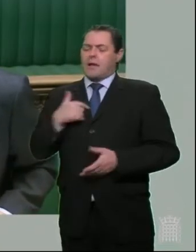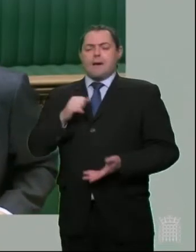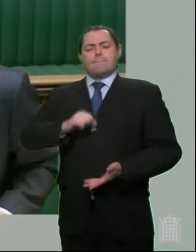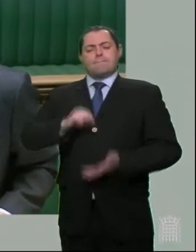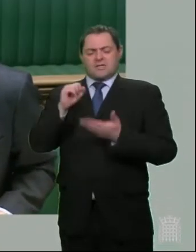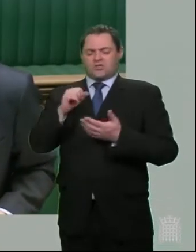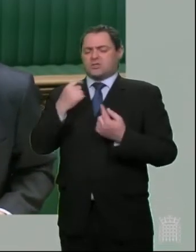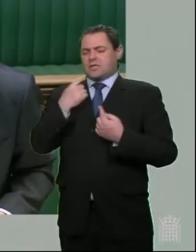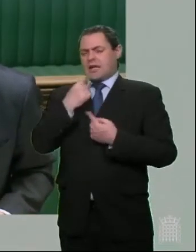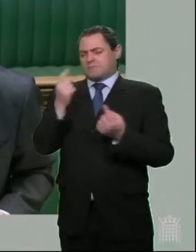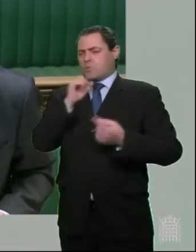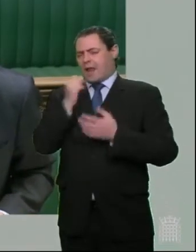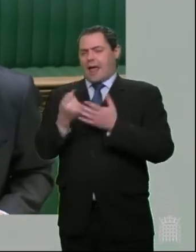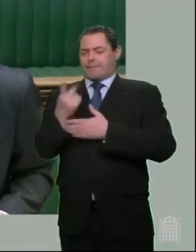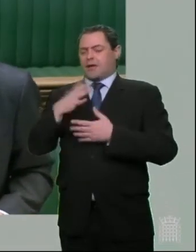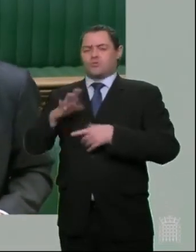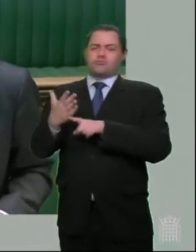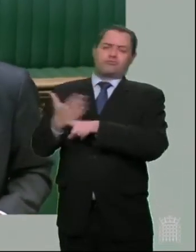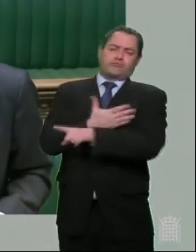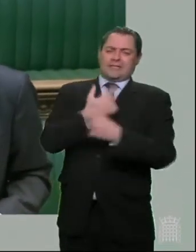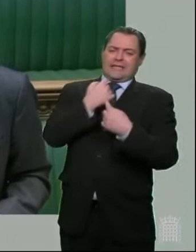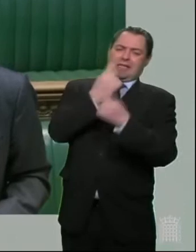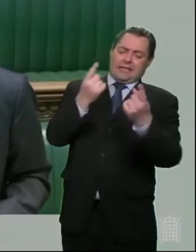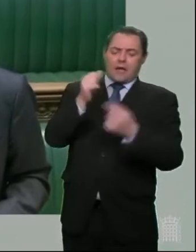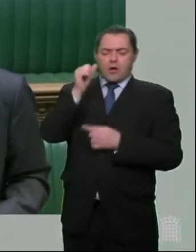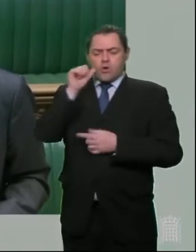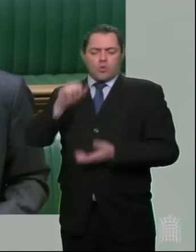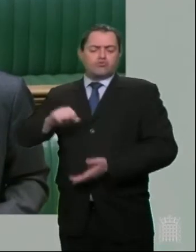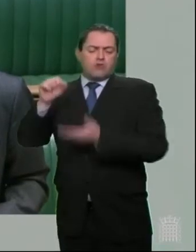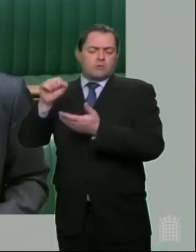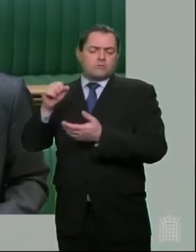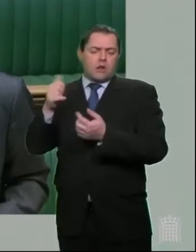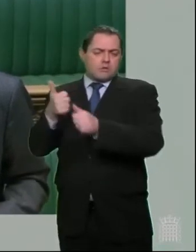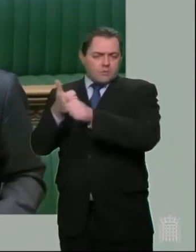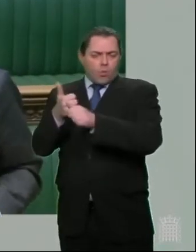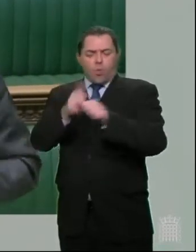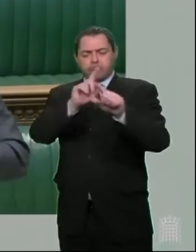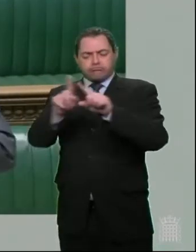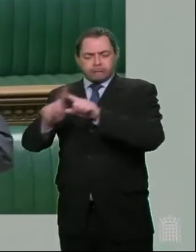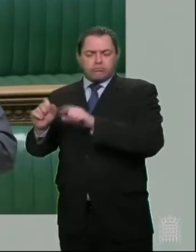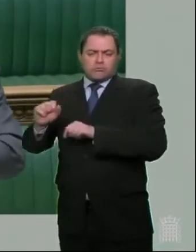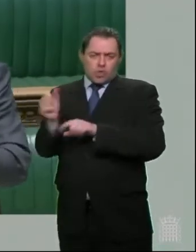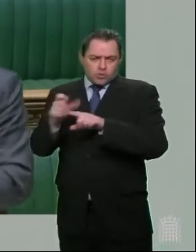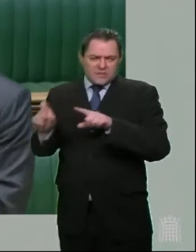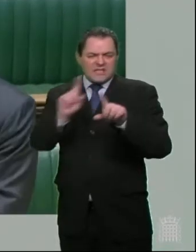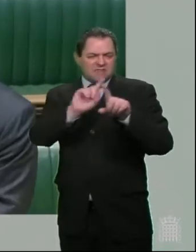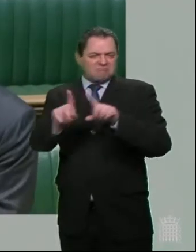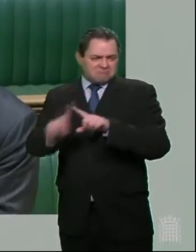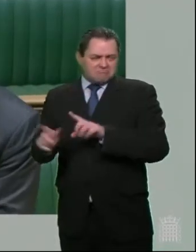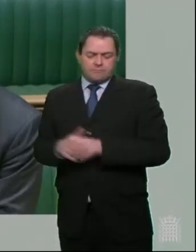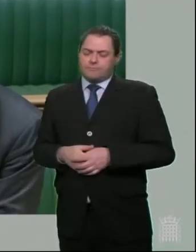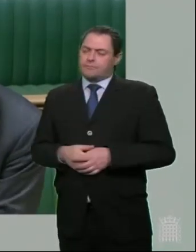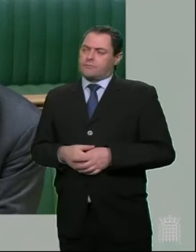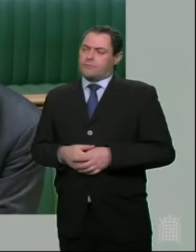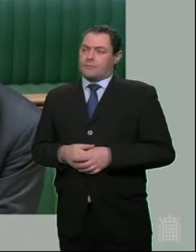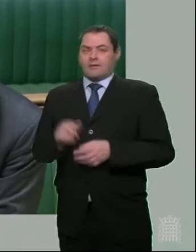honourable friend, Chancellor, habitually does things to support fantastic industries such as Scotch whisky. But one of the reasons for leaving